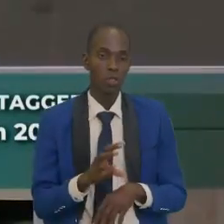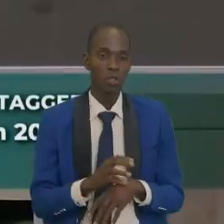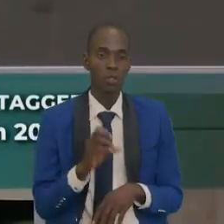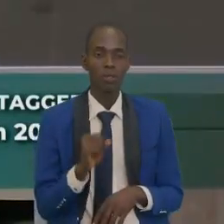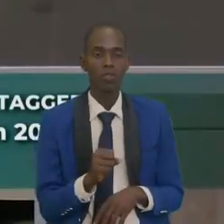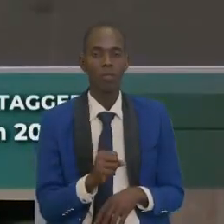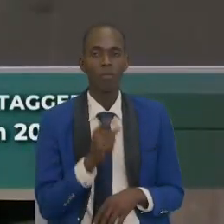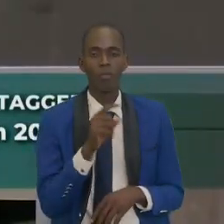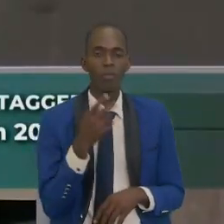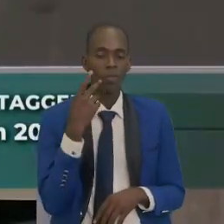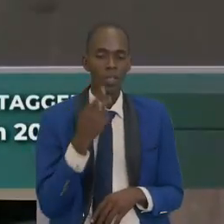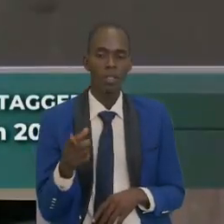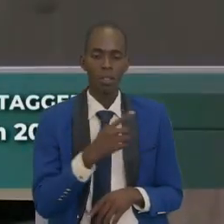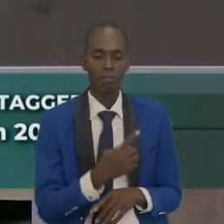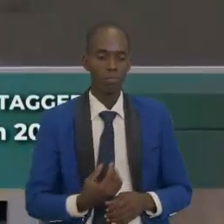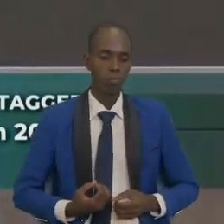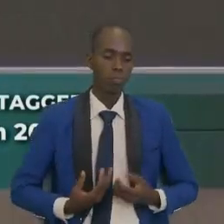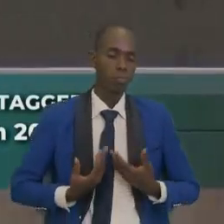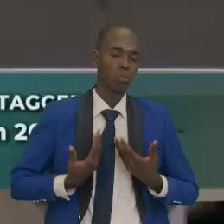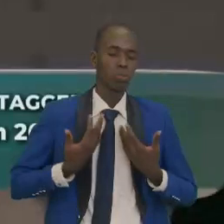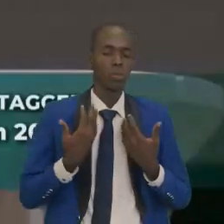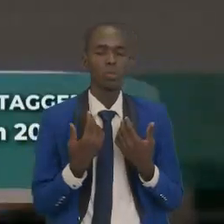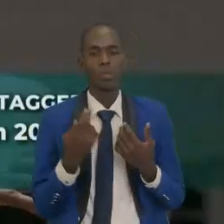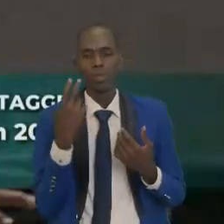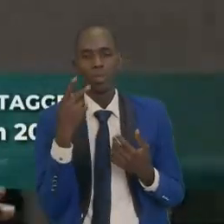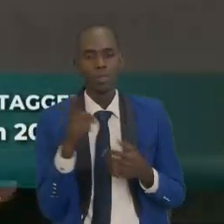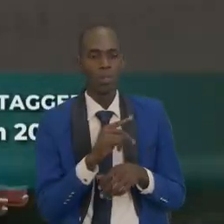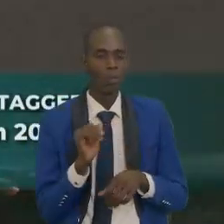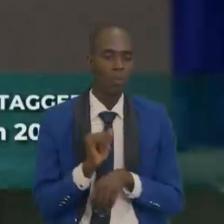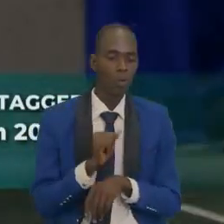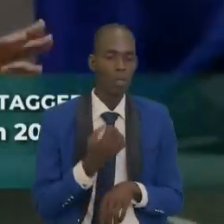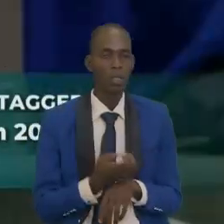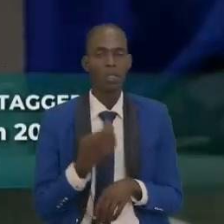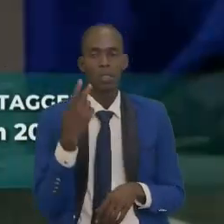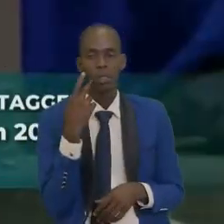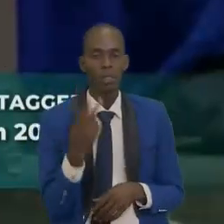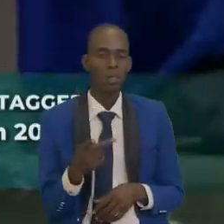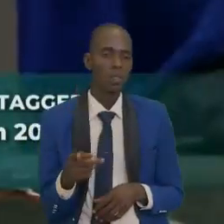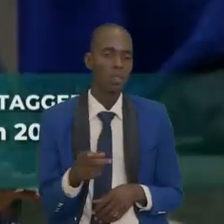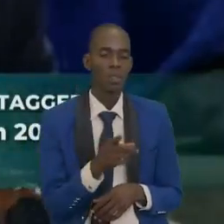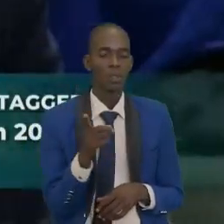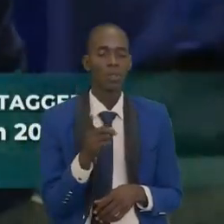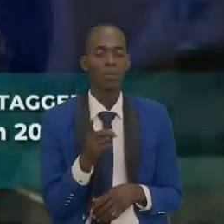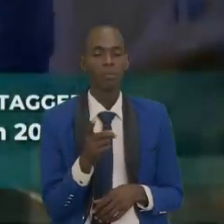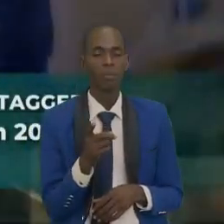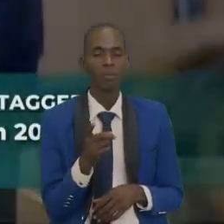coming alive you see all those dead in the community